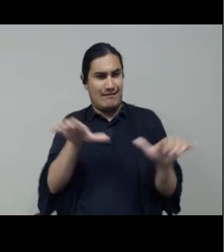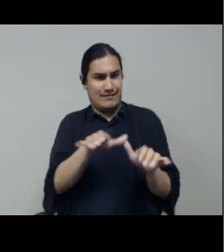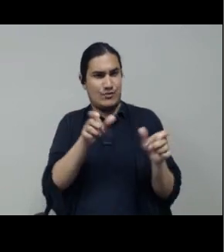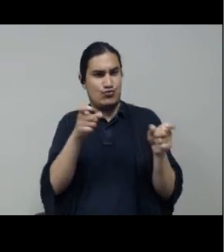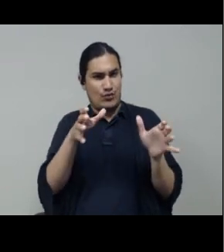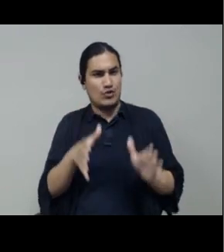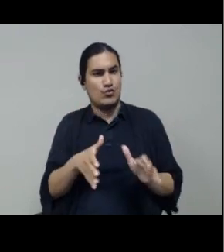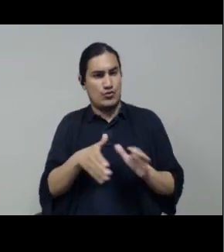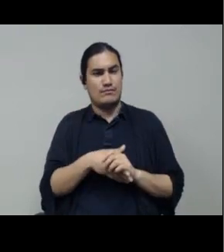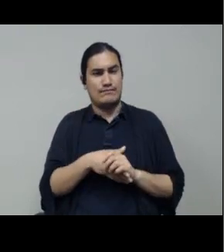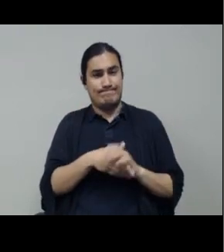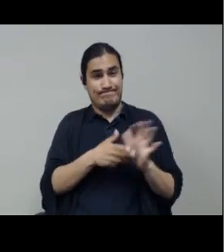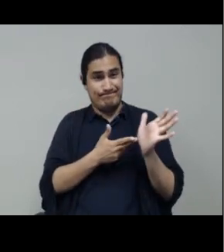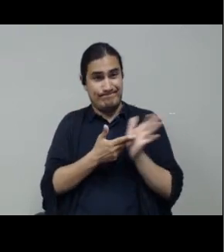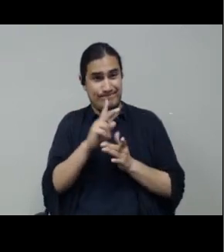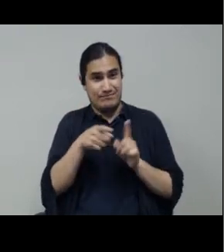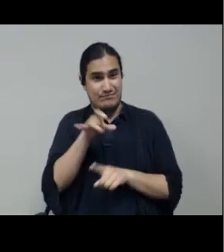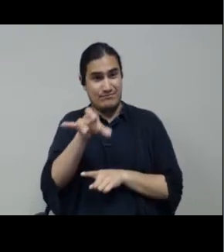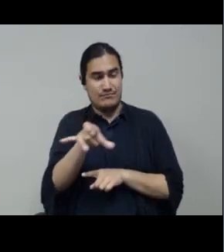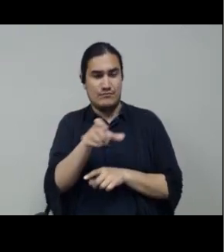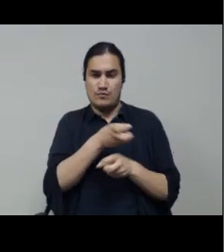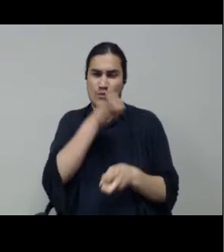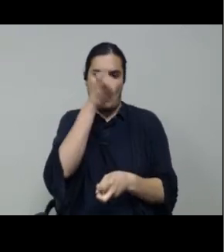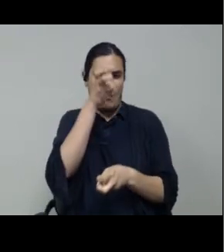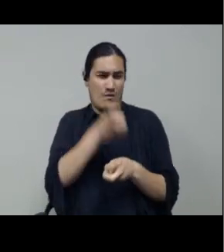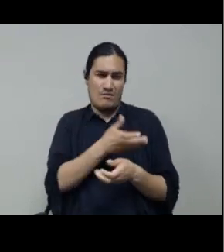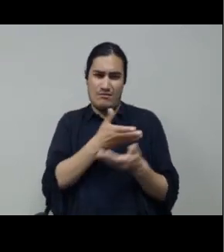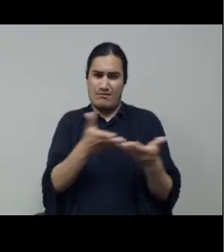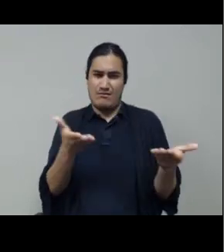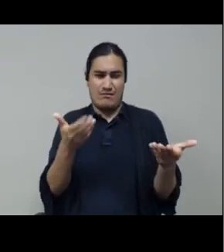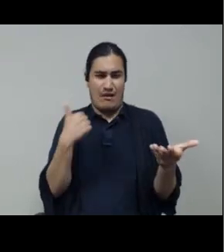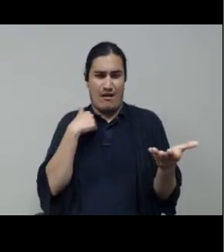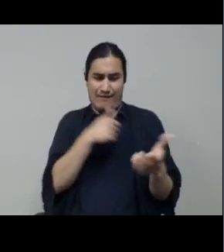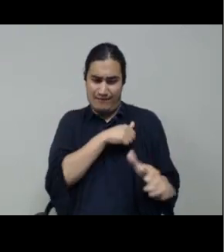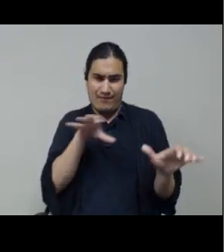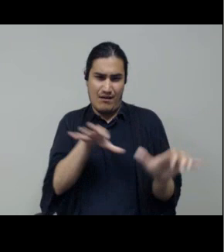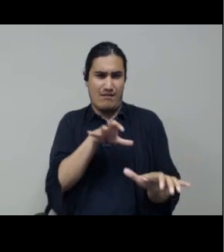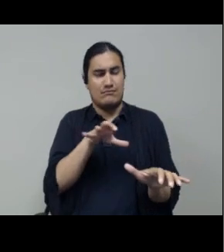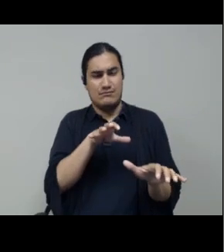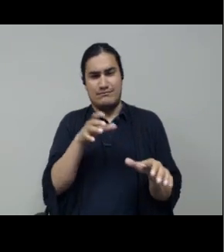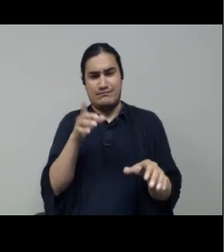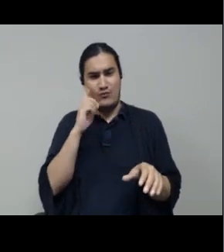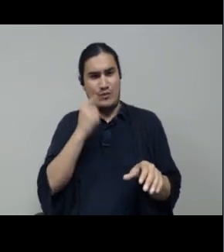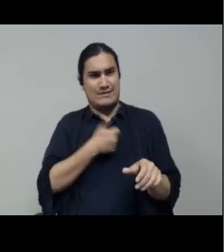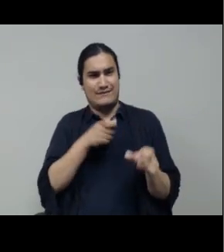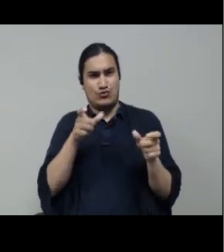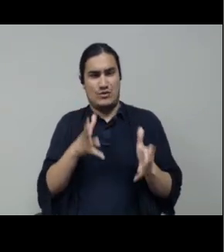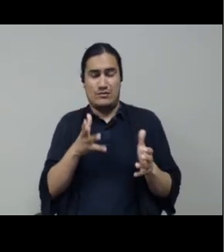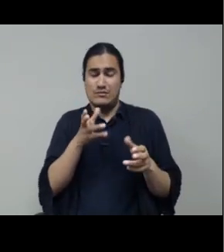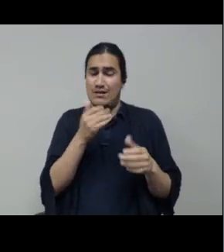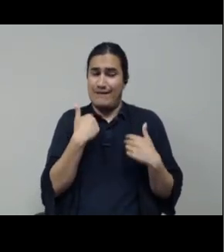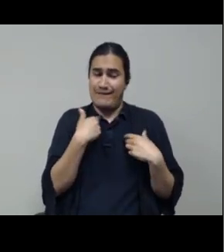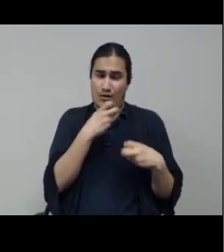To be really honest about it, it was the hardest thing I've done as Acting Director, and there's been a few hard days in this job.